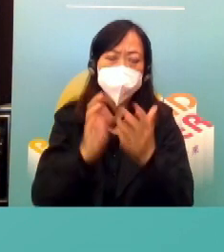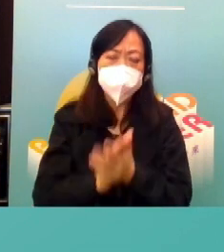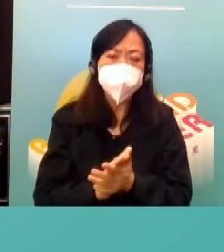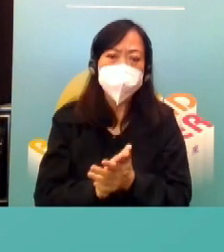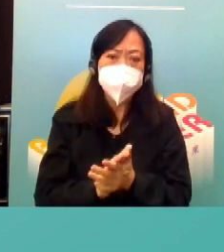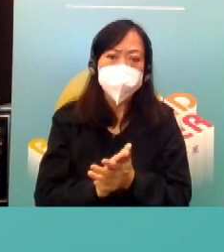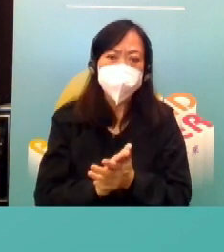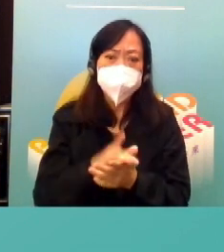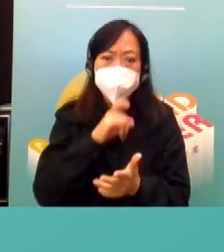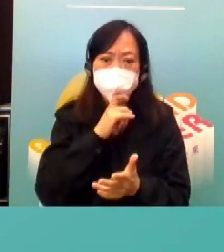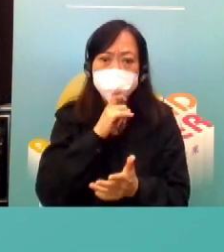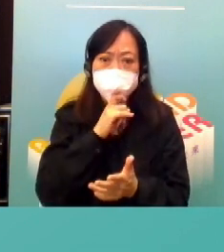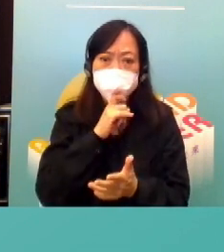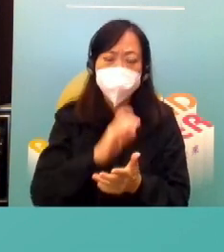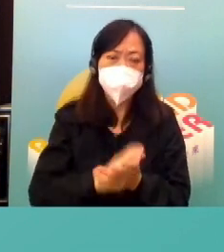or